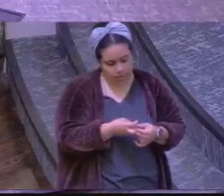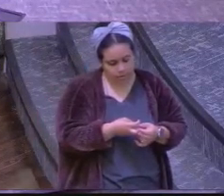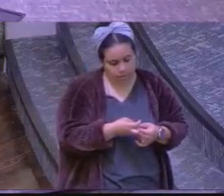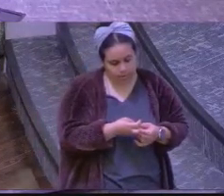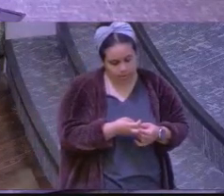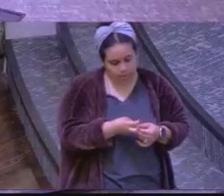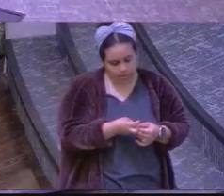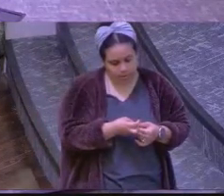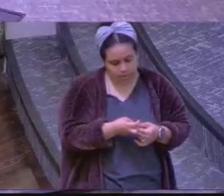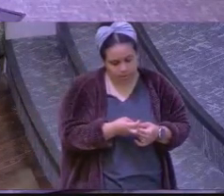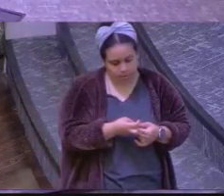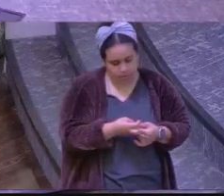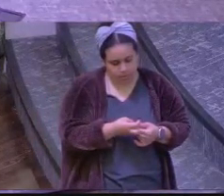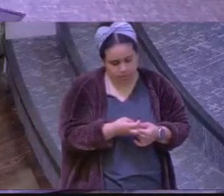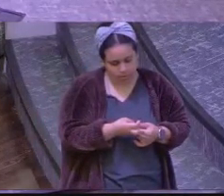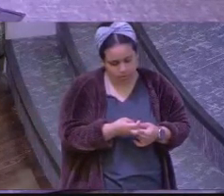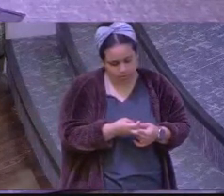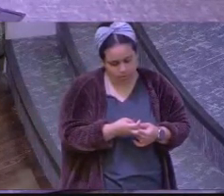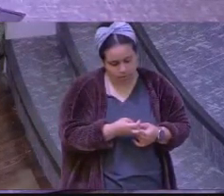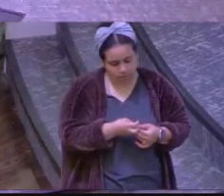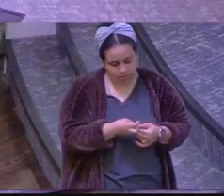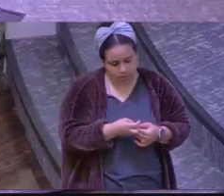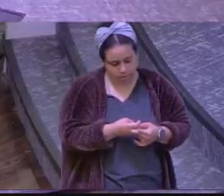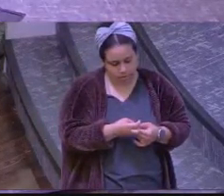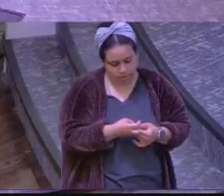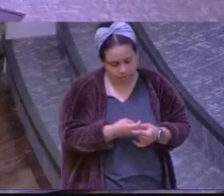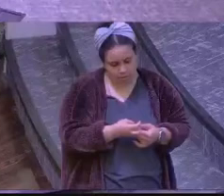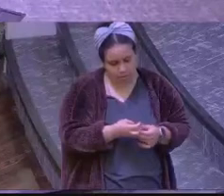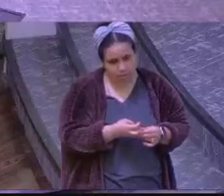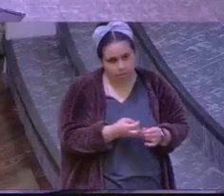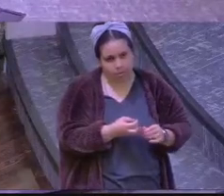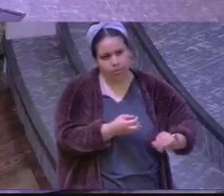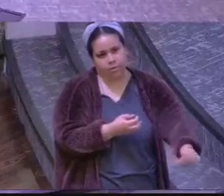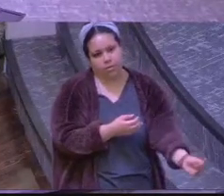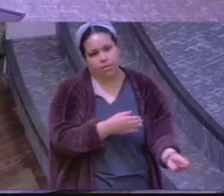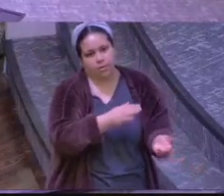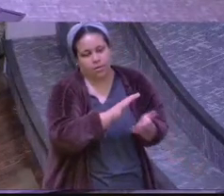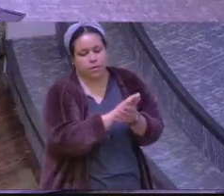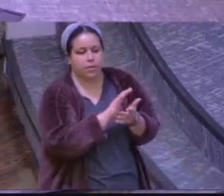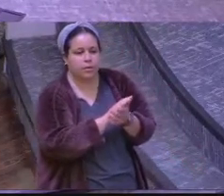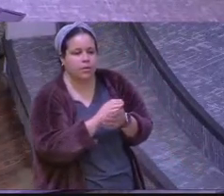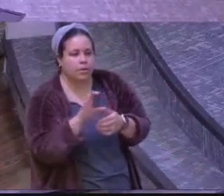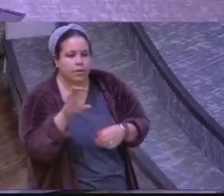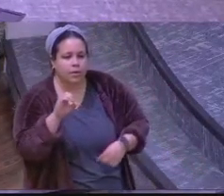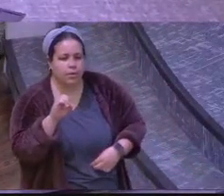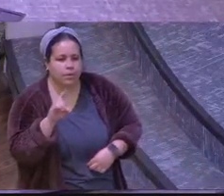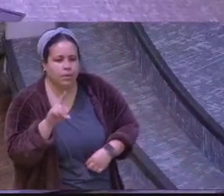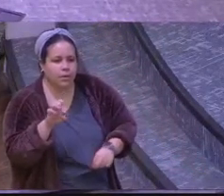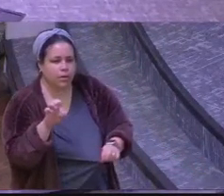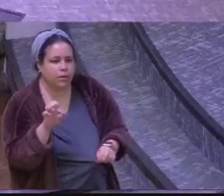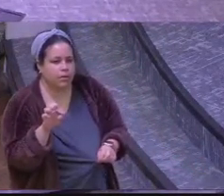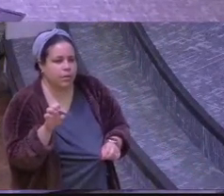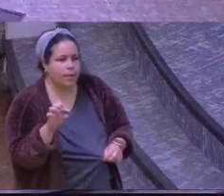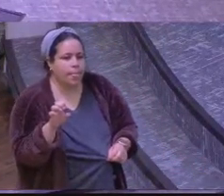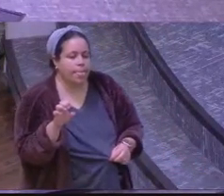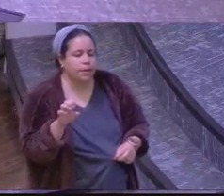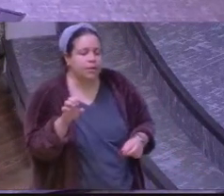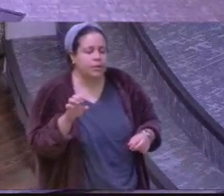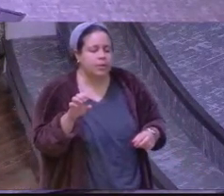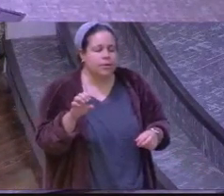you a list of, if that's helpful. I guess I'm curious in terms of like a per student or per FTE